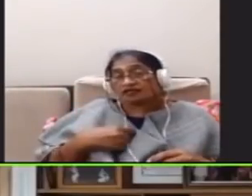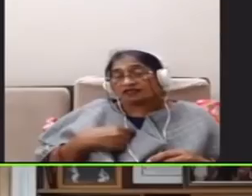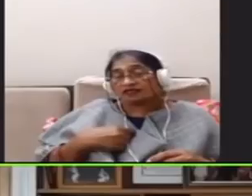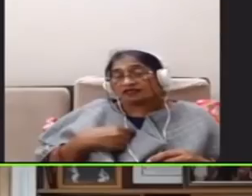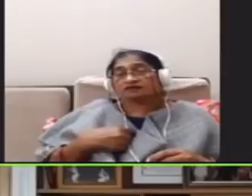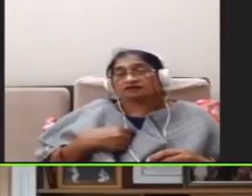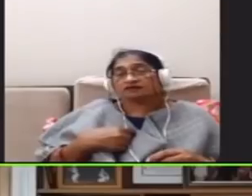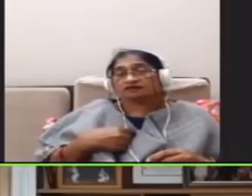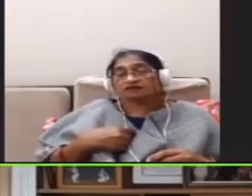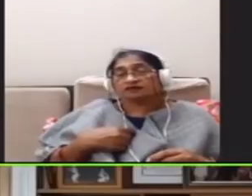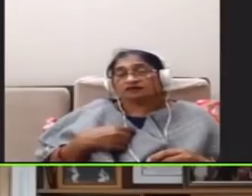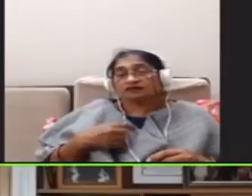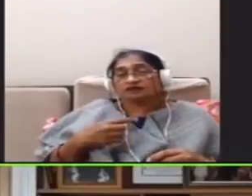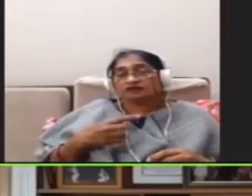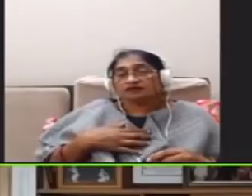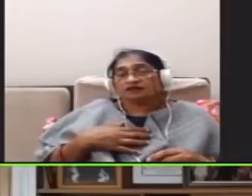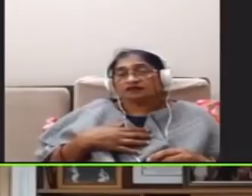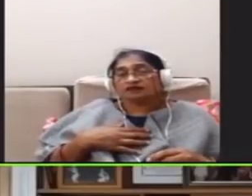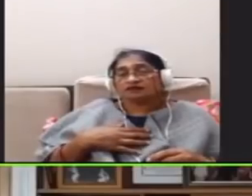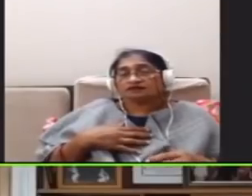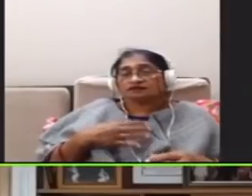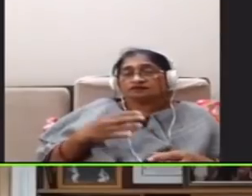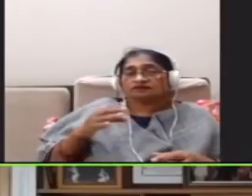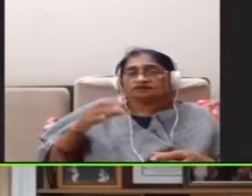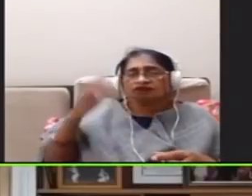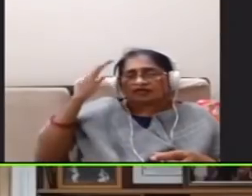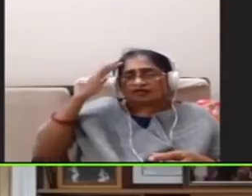I've been able to identify their potential,